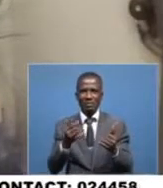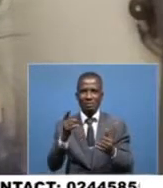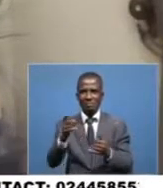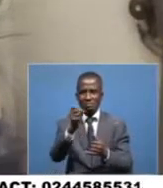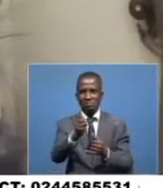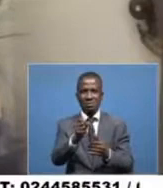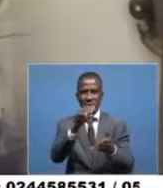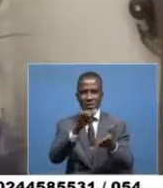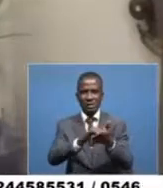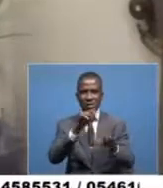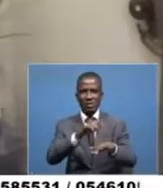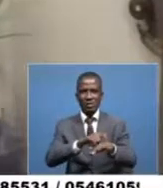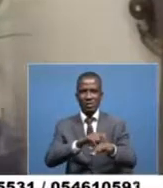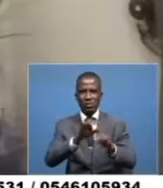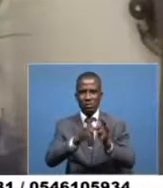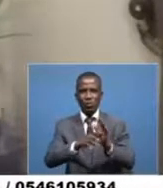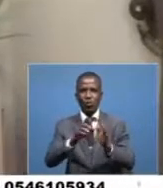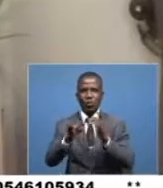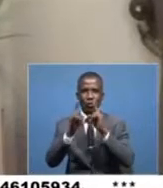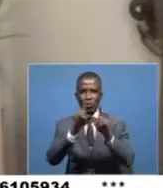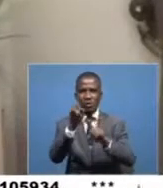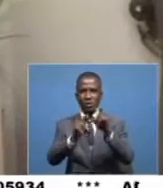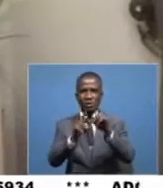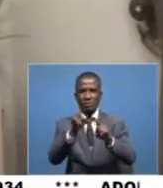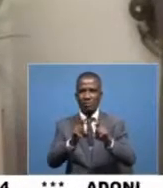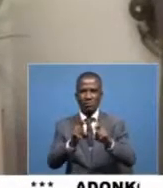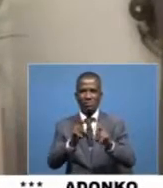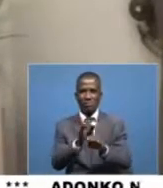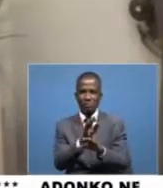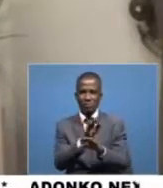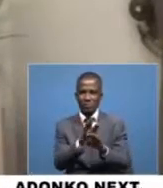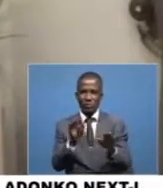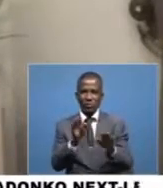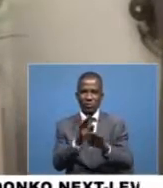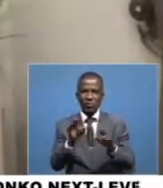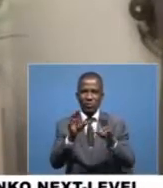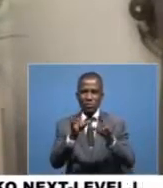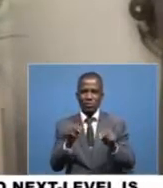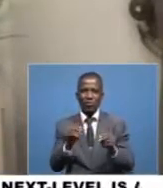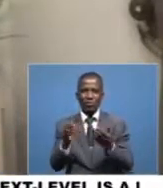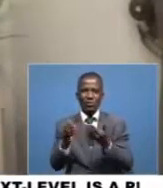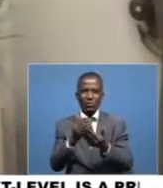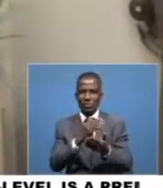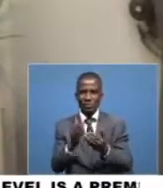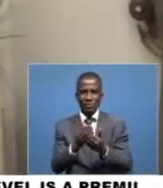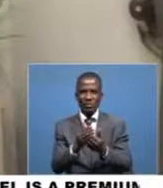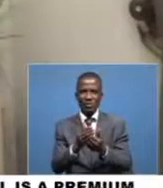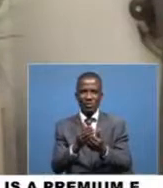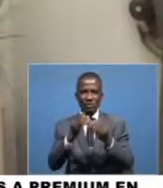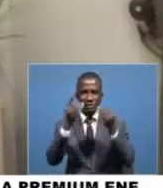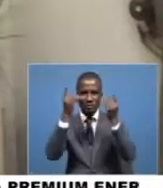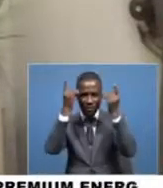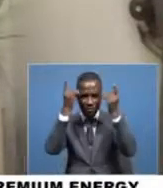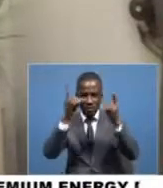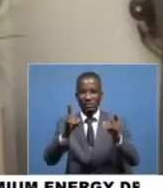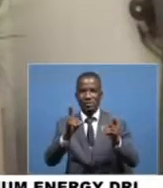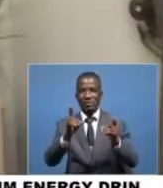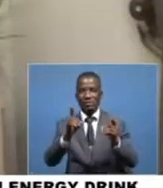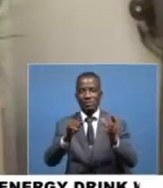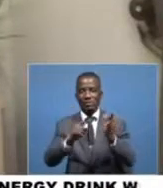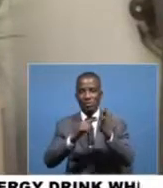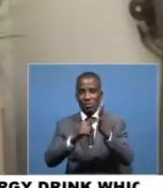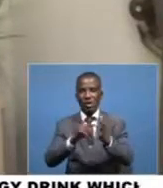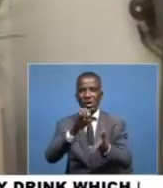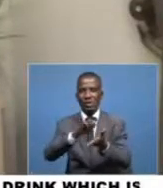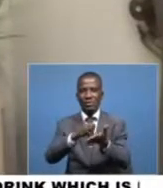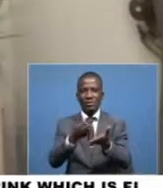in time to adduce evidence. So there was no question as to whether or not a defendant can decide not to adduce evidence or